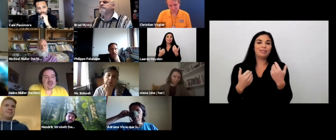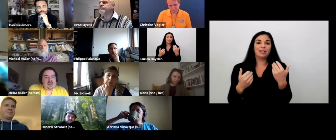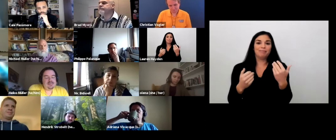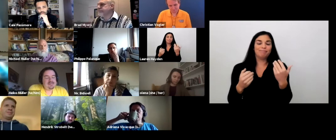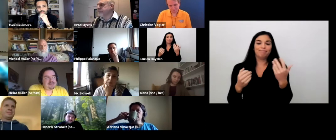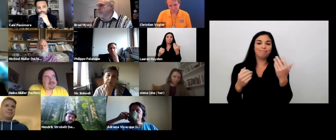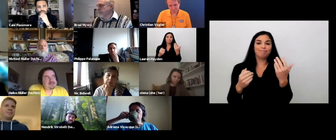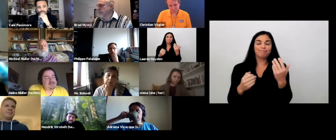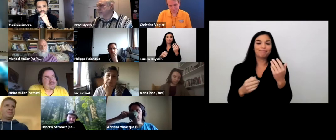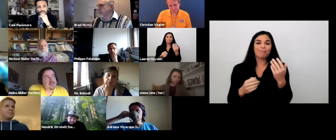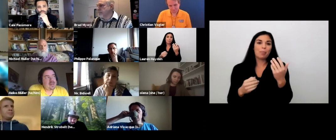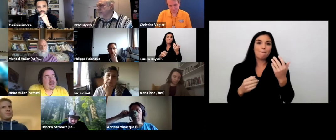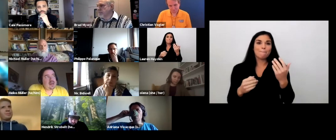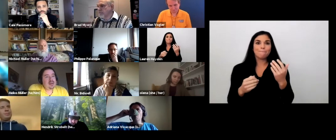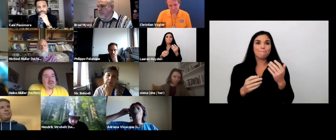in.